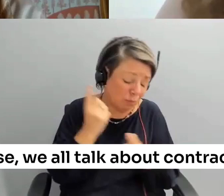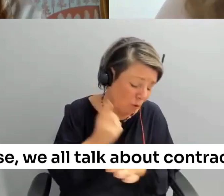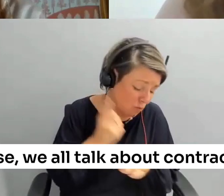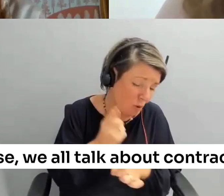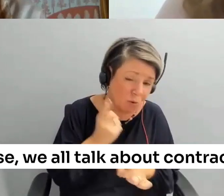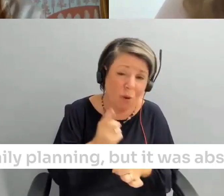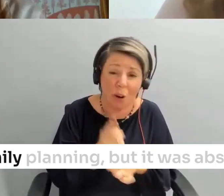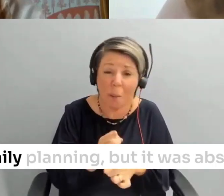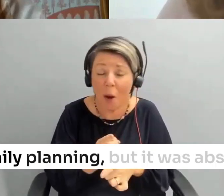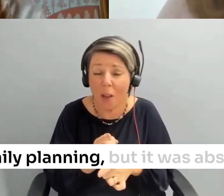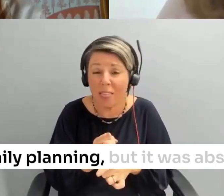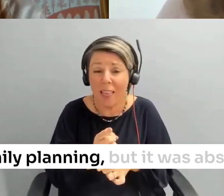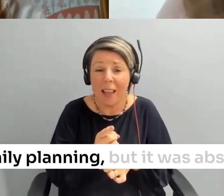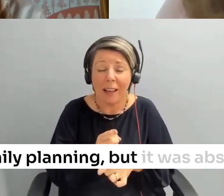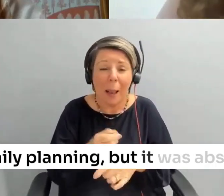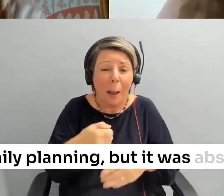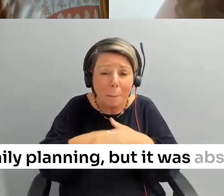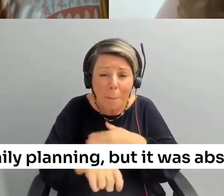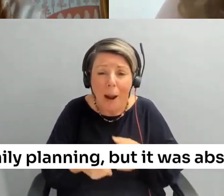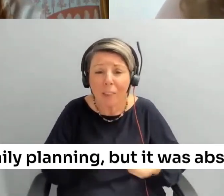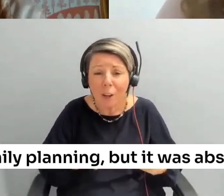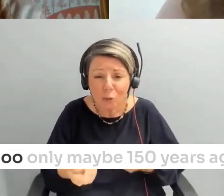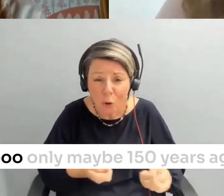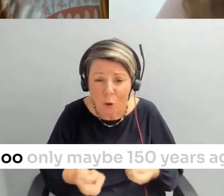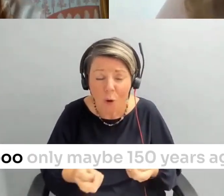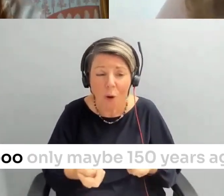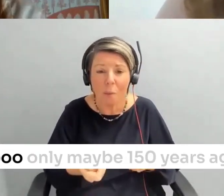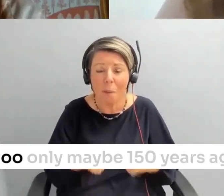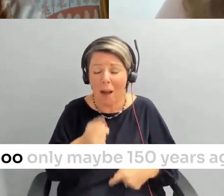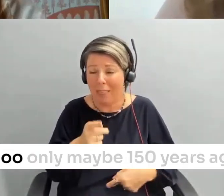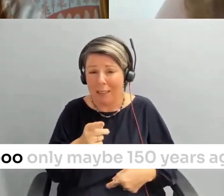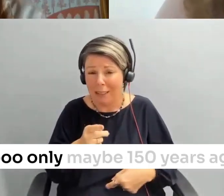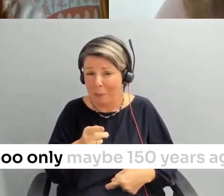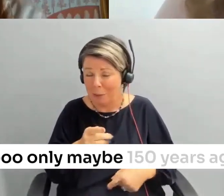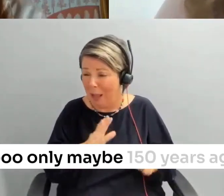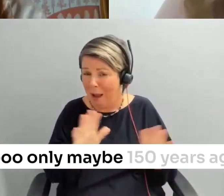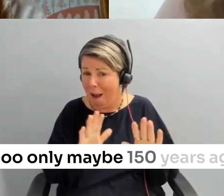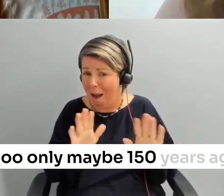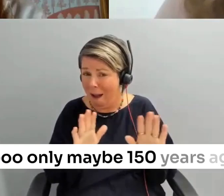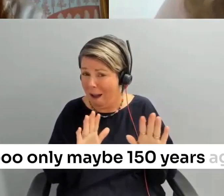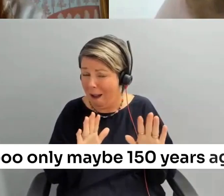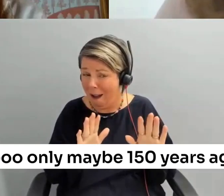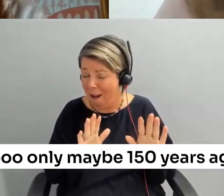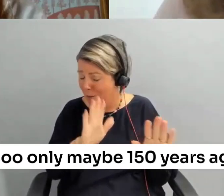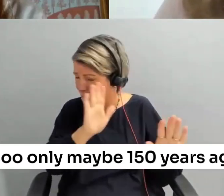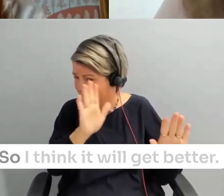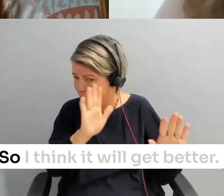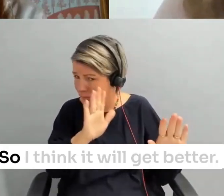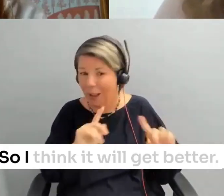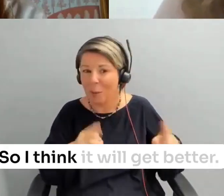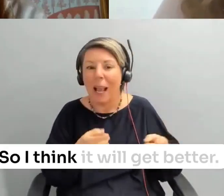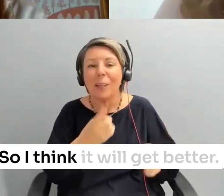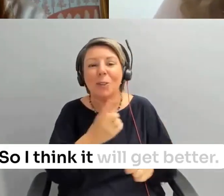about contraception and family planning, but it was absolutely taboo, only maybe 150 years ago.